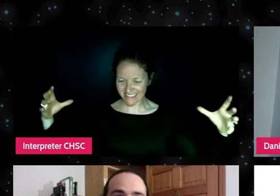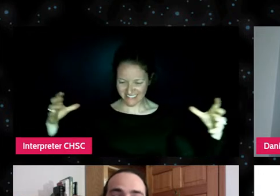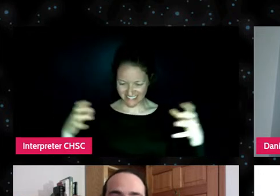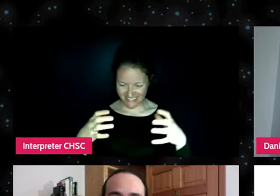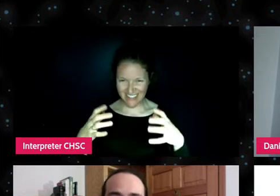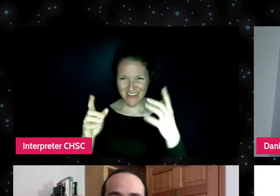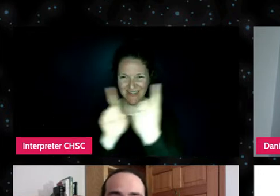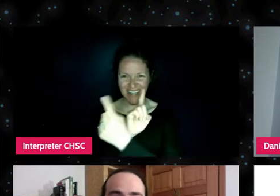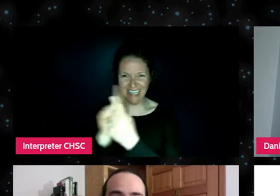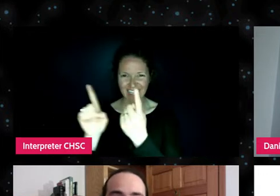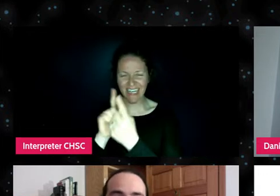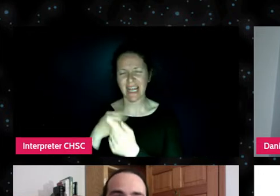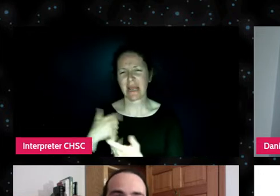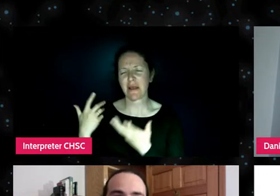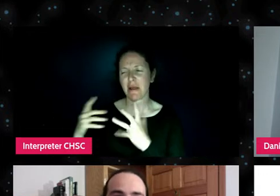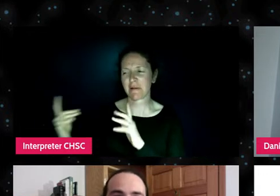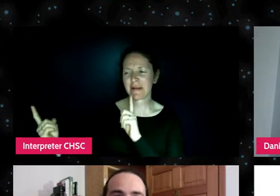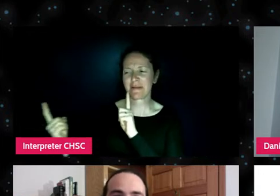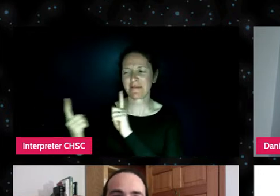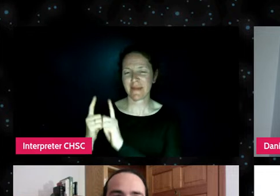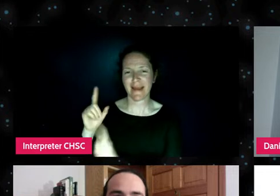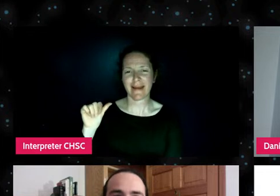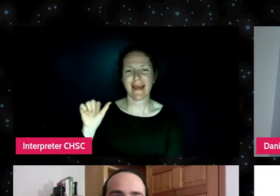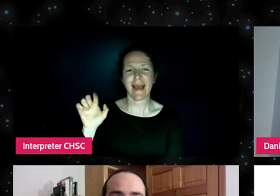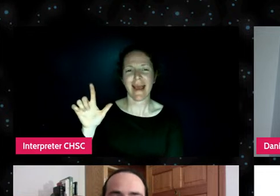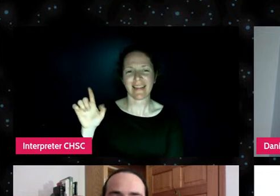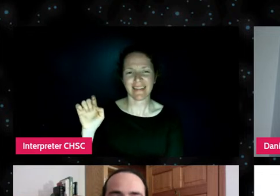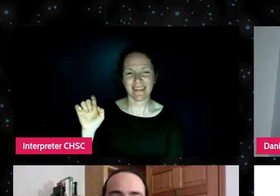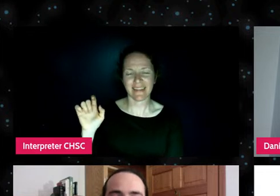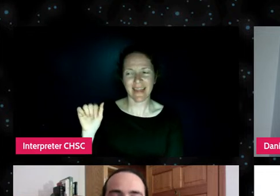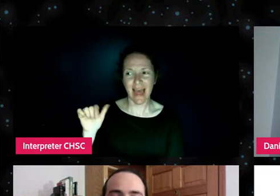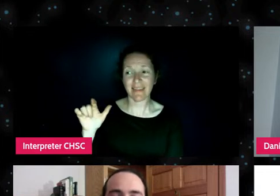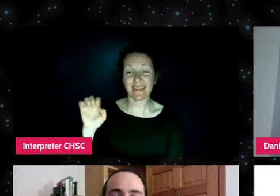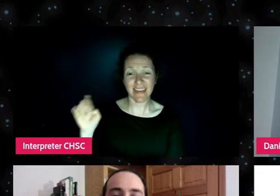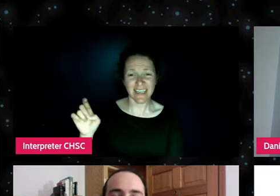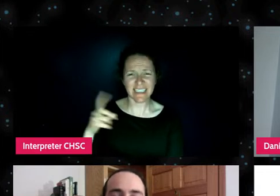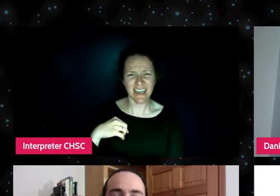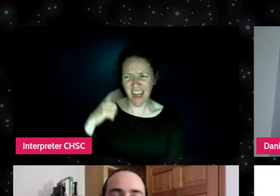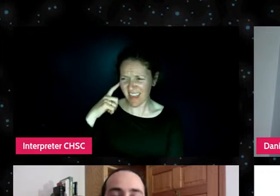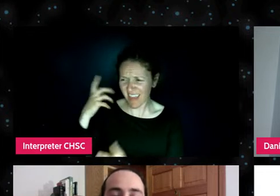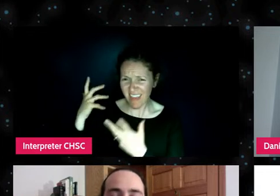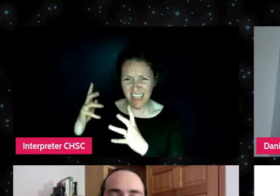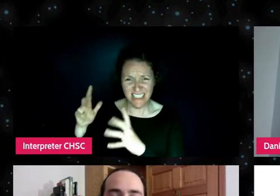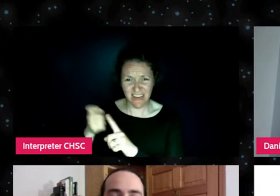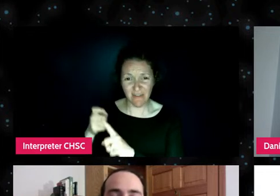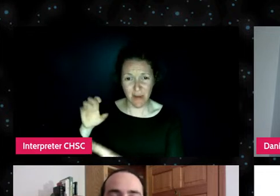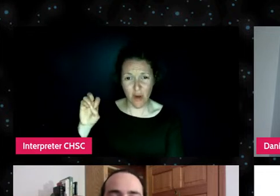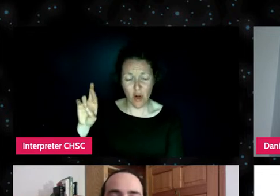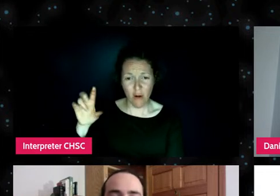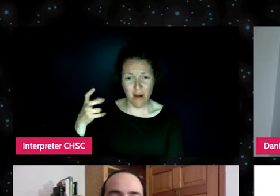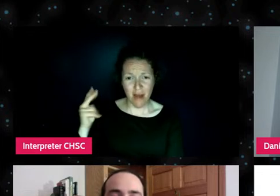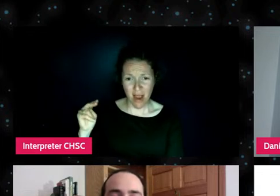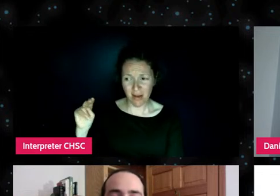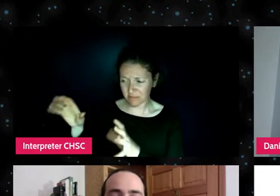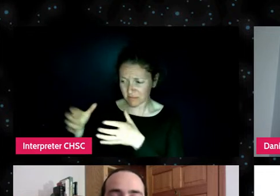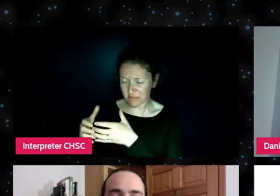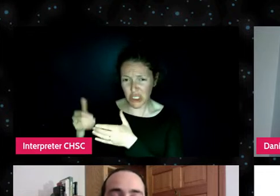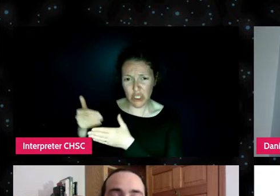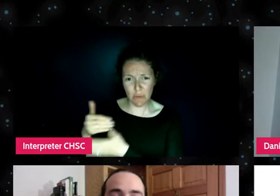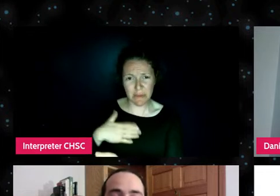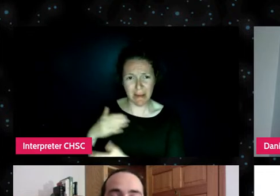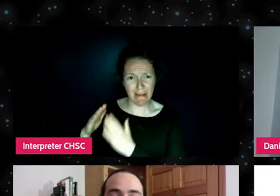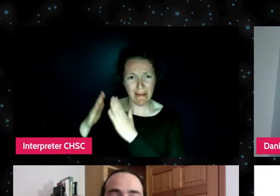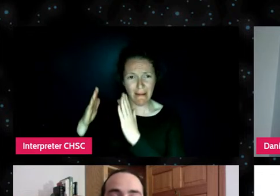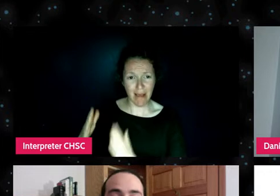I'd met Alex and I think that was it actually, even of the Oregon plaintiffs that were closer to me.